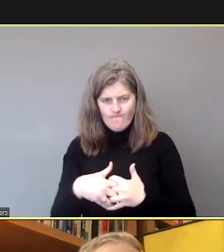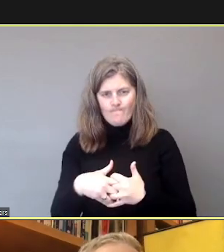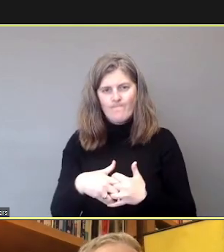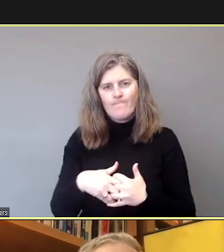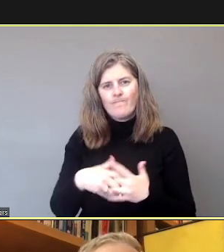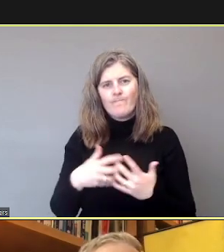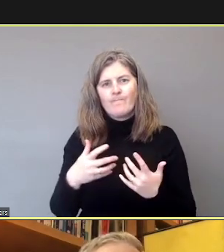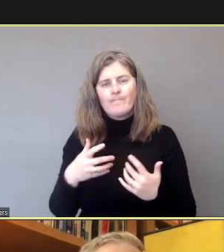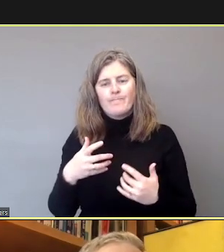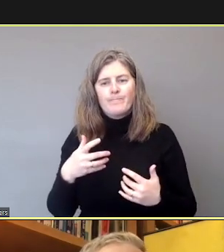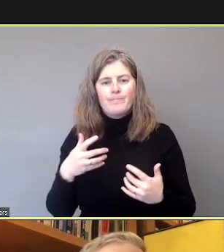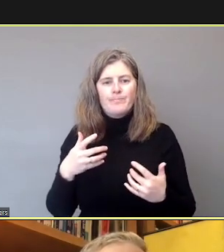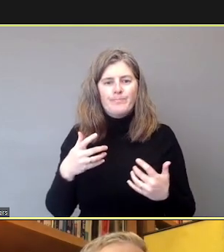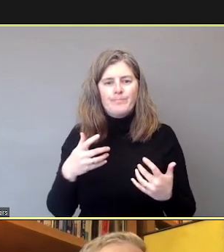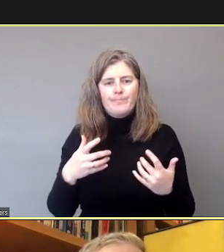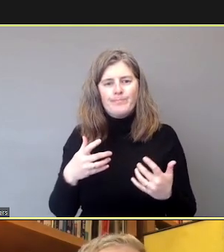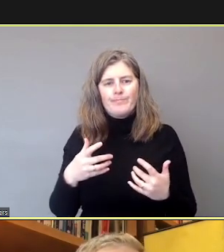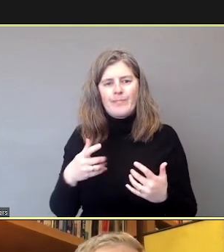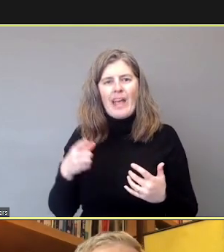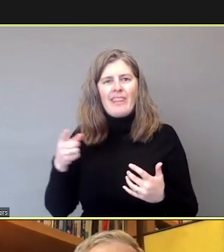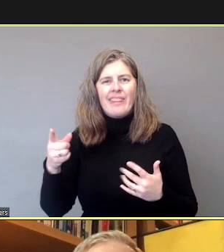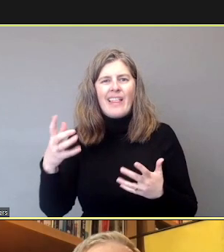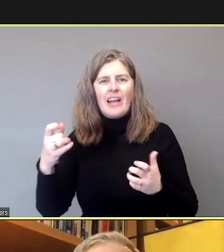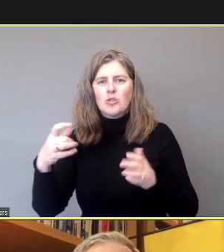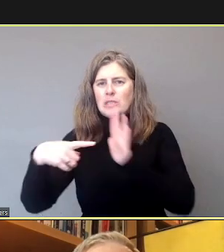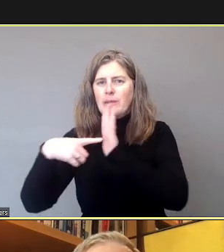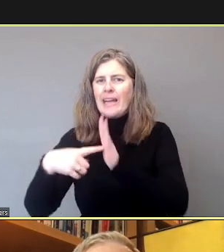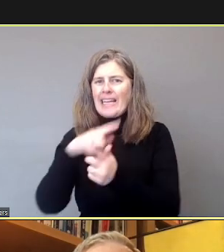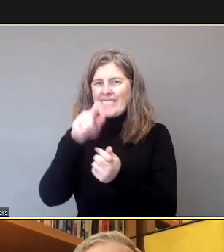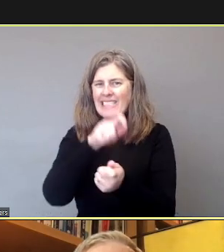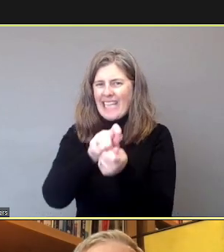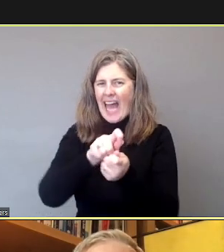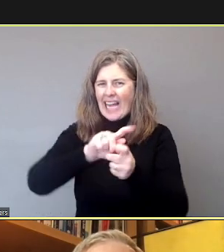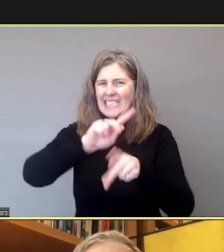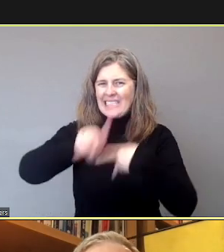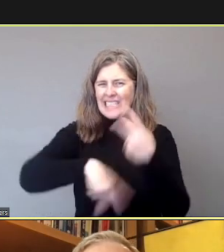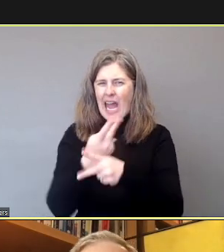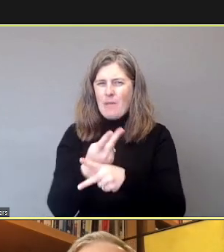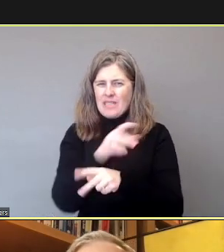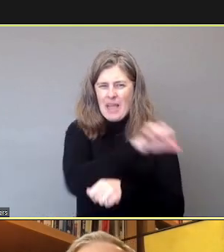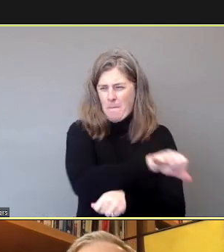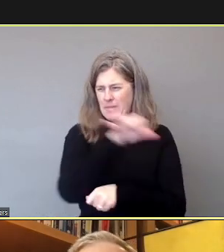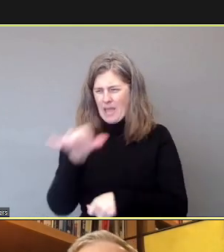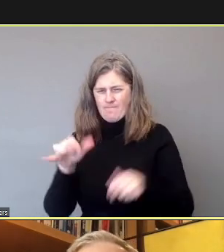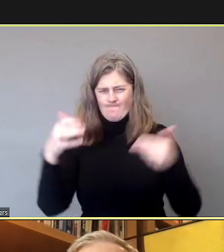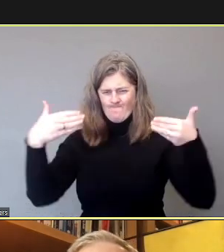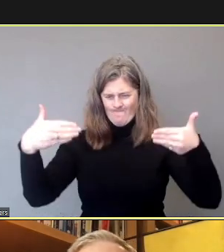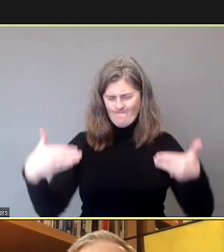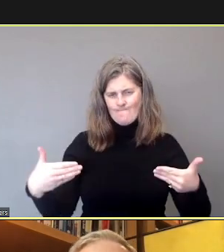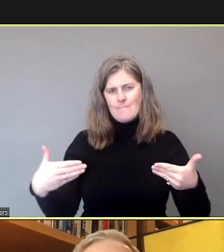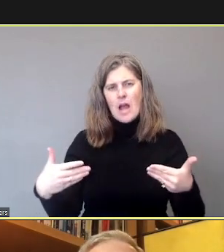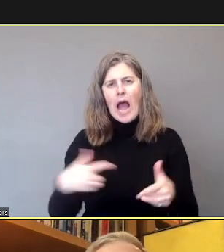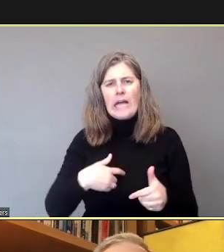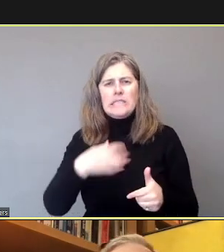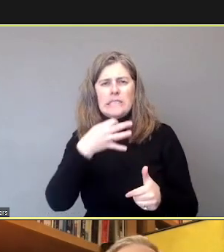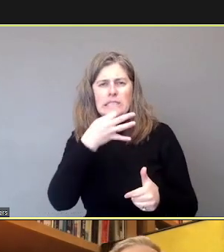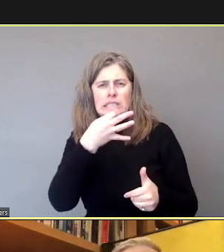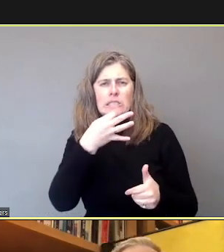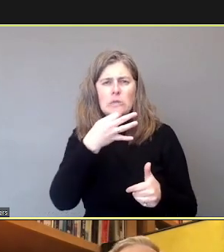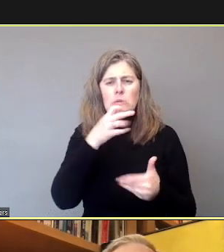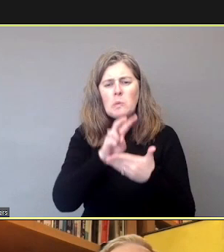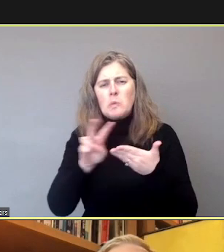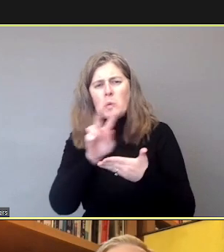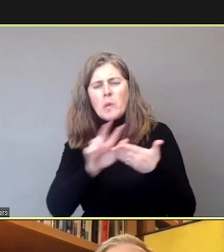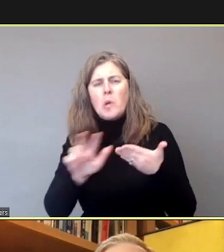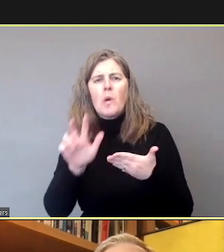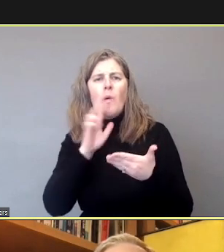like displaying things where they have exactly the same denominator. So I think in the coming weeks, I've been told that we will be able to add that third